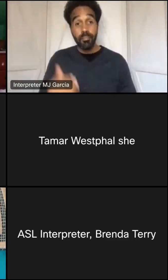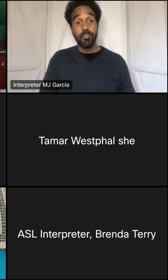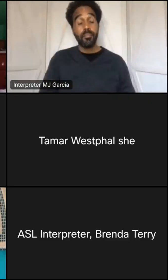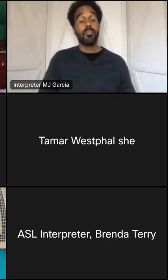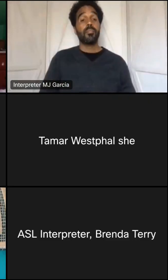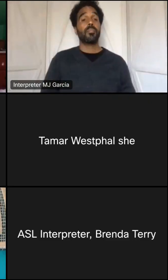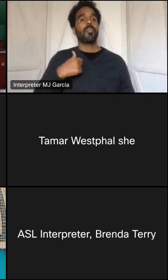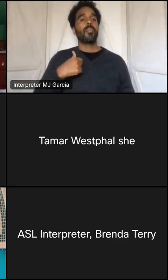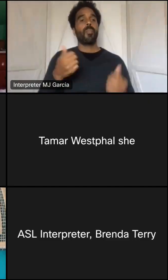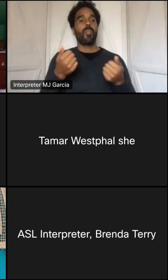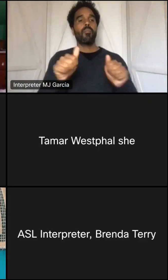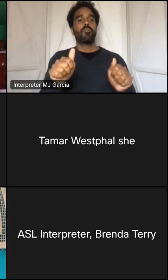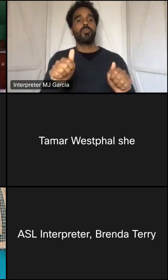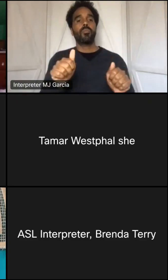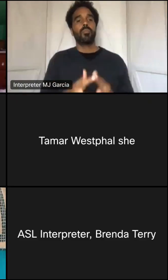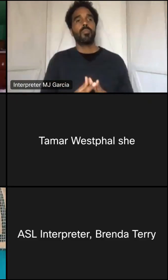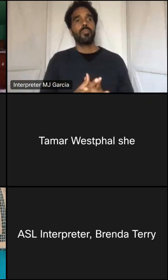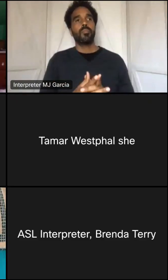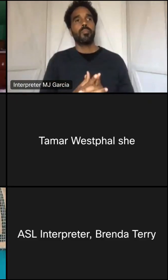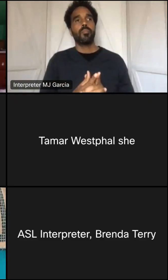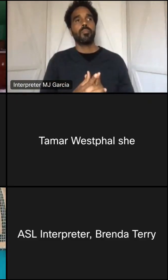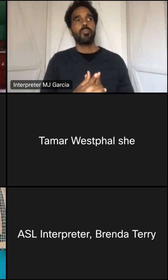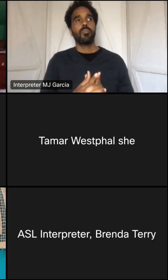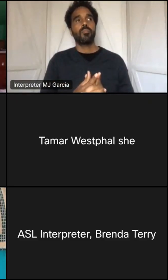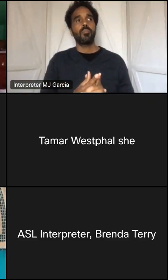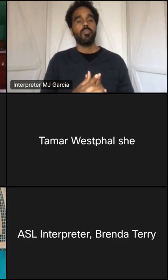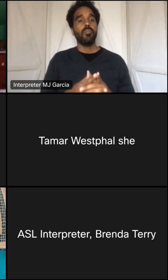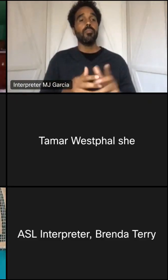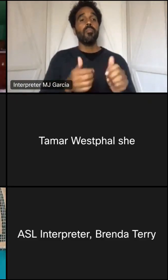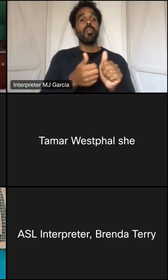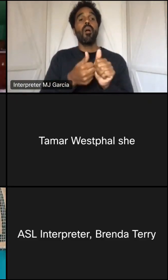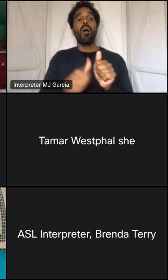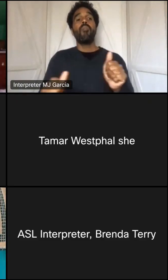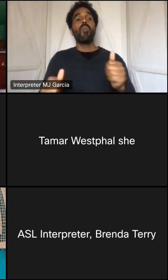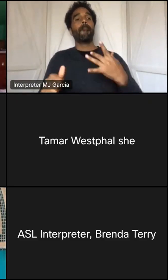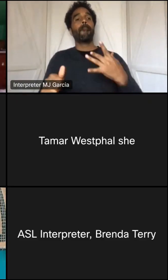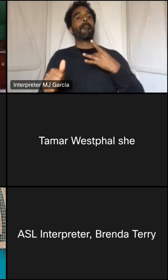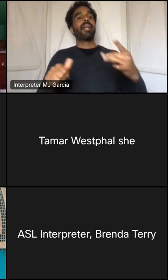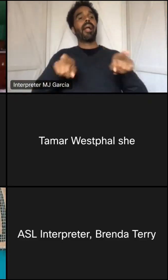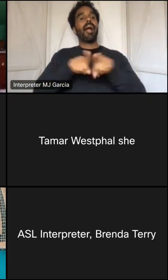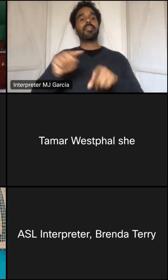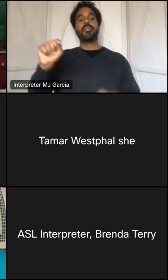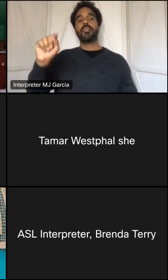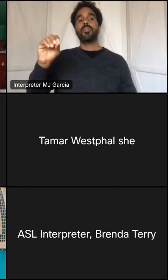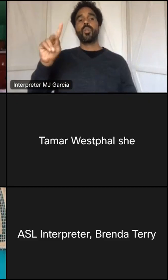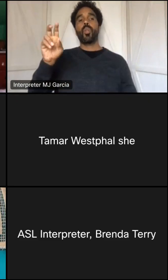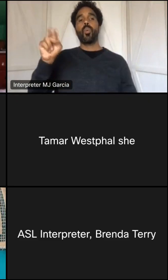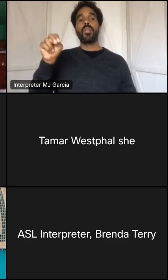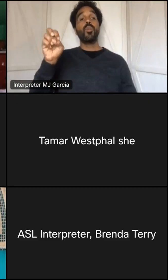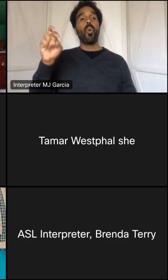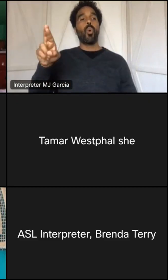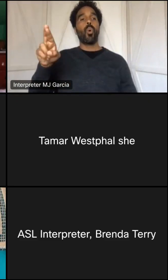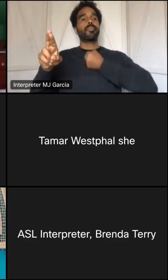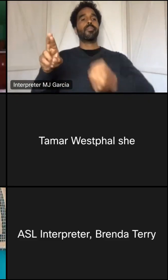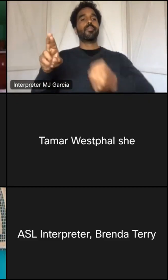I try to stay away from being tokenized or just sitting at the table for decoration